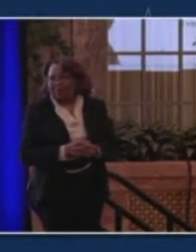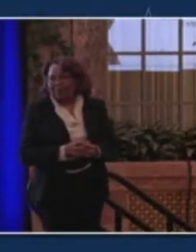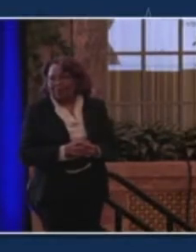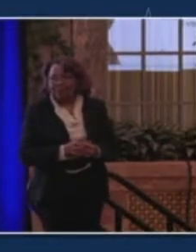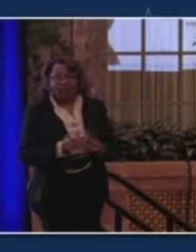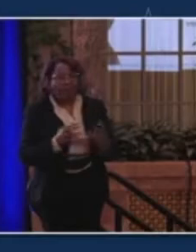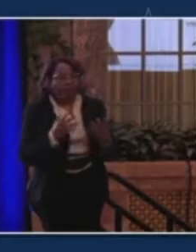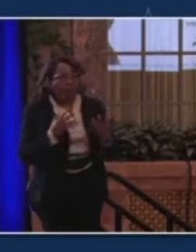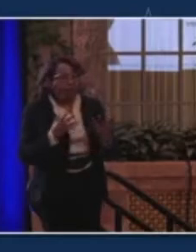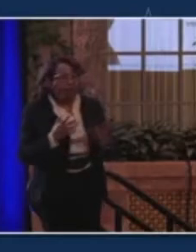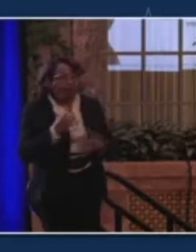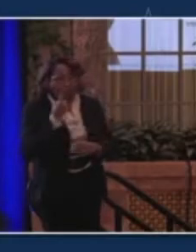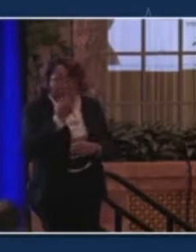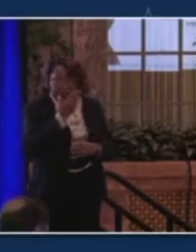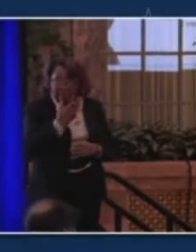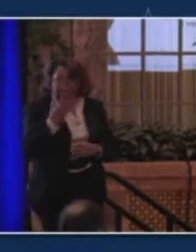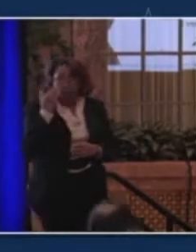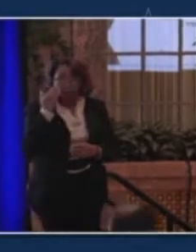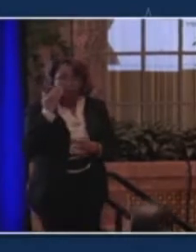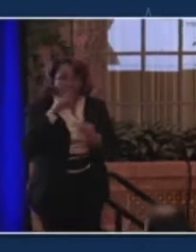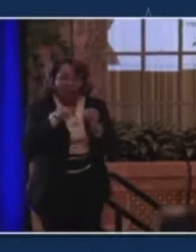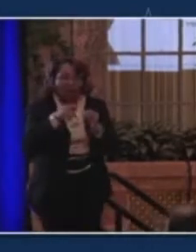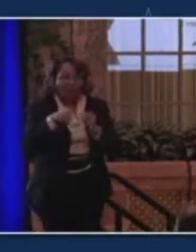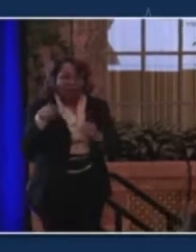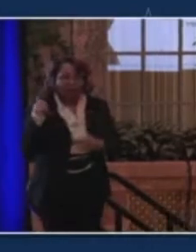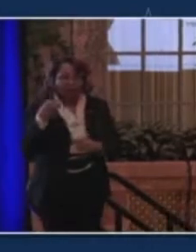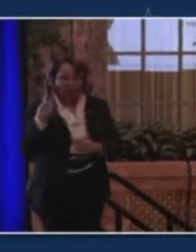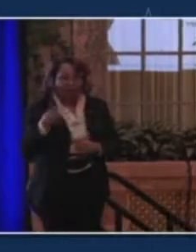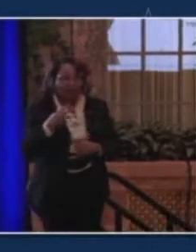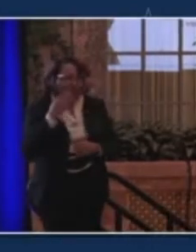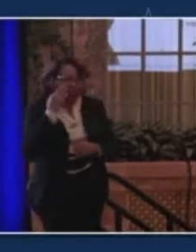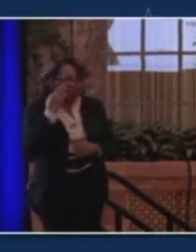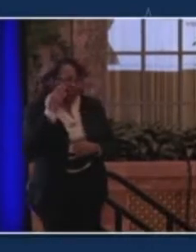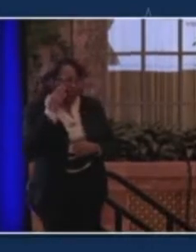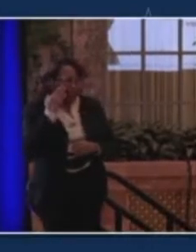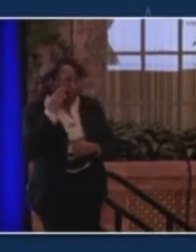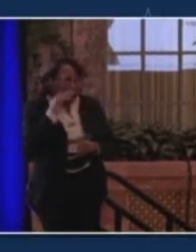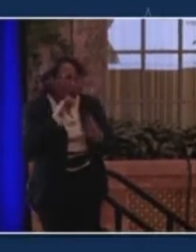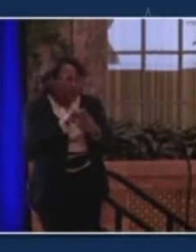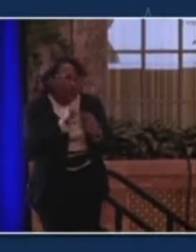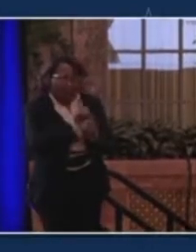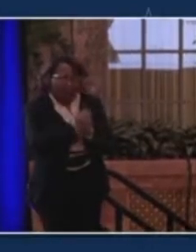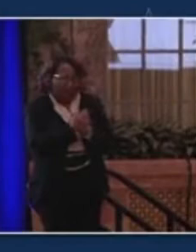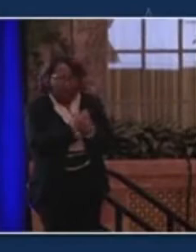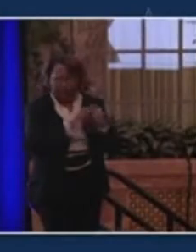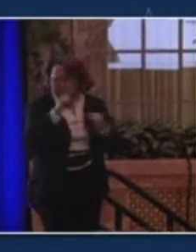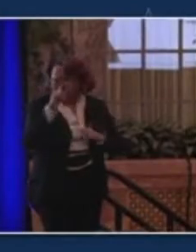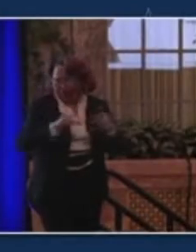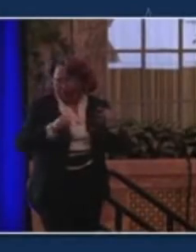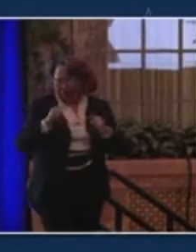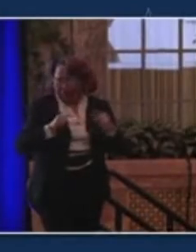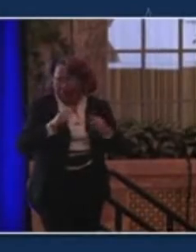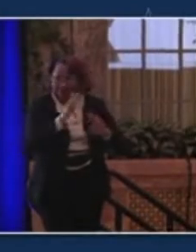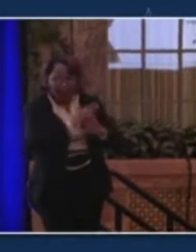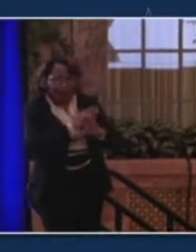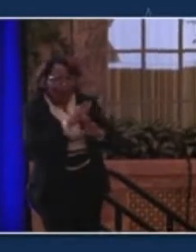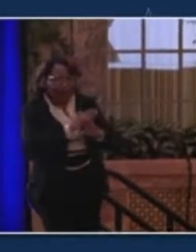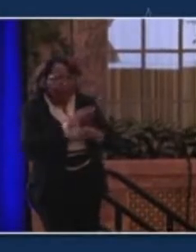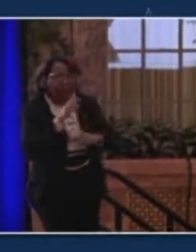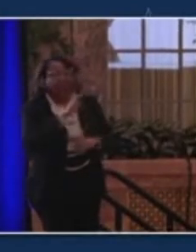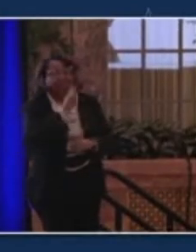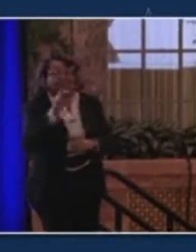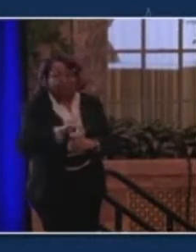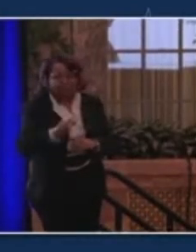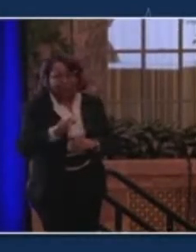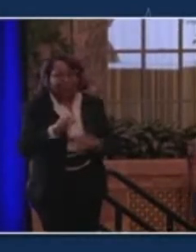Well, one of the things we know about Harold was that he loved all kinds of music, and he especially loved jazz. So right now we're going to